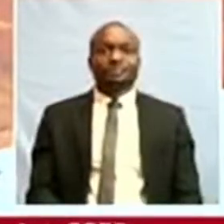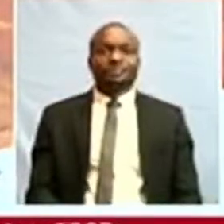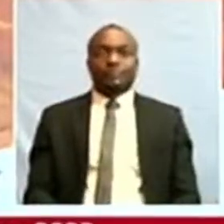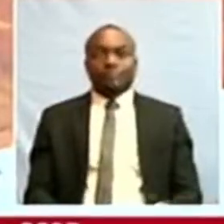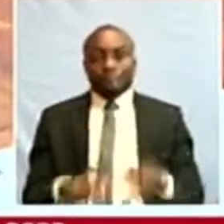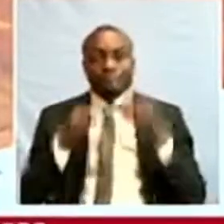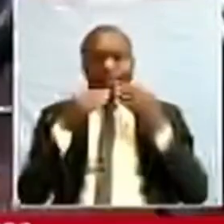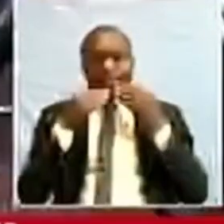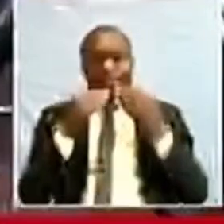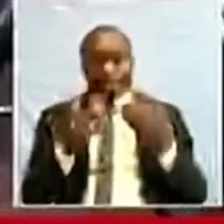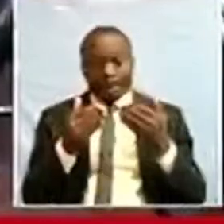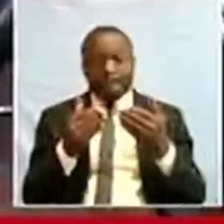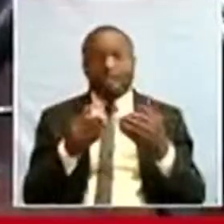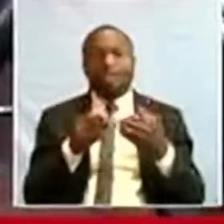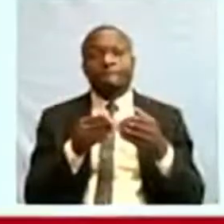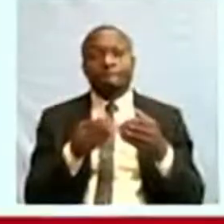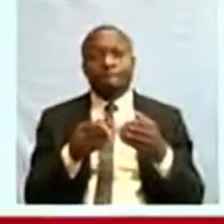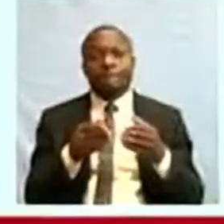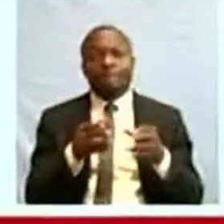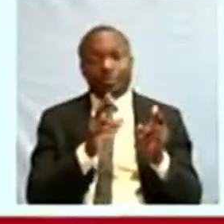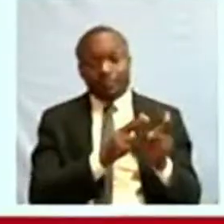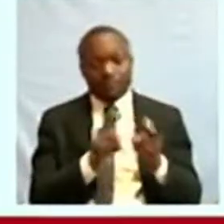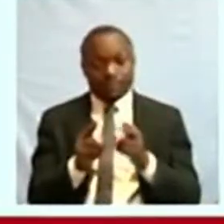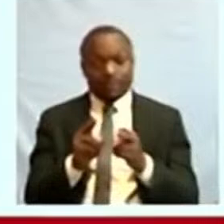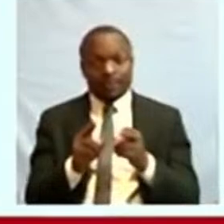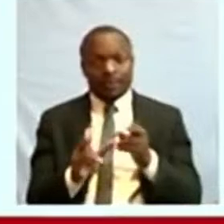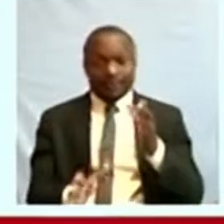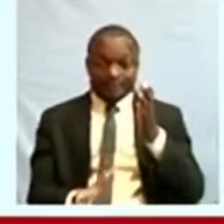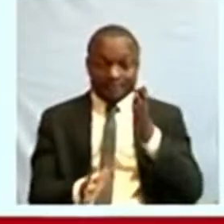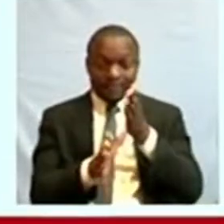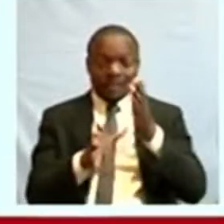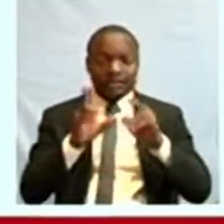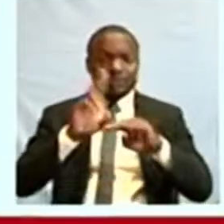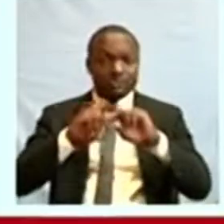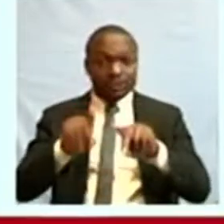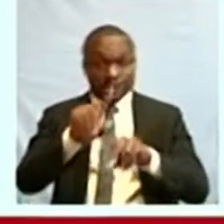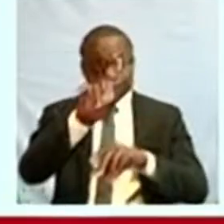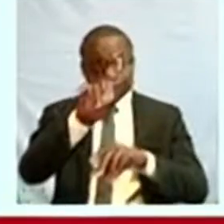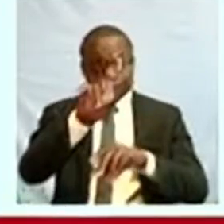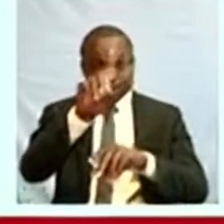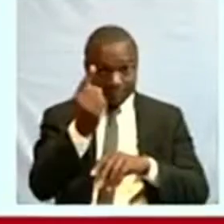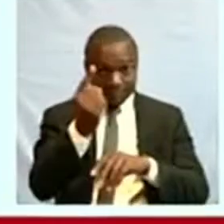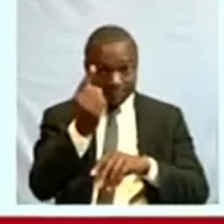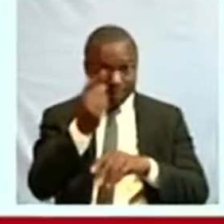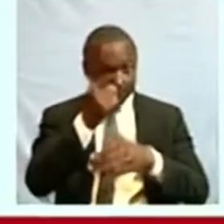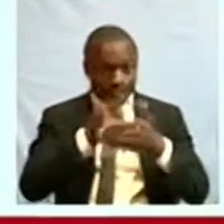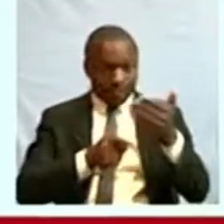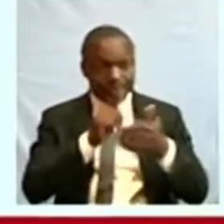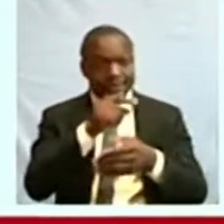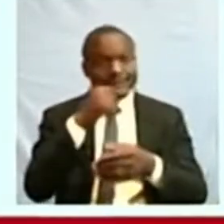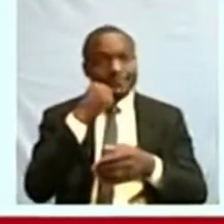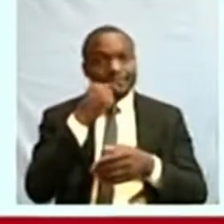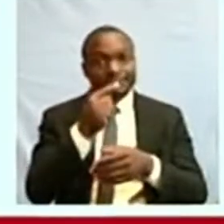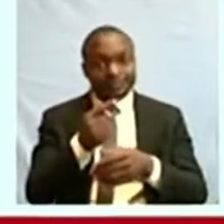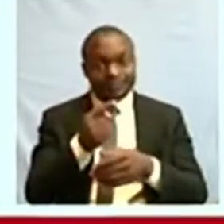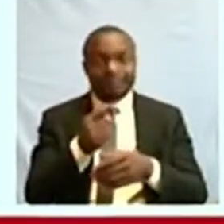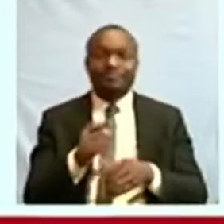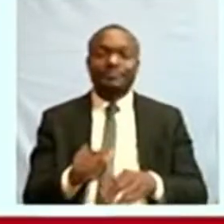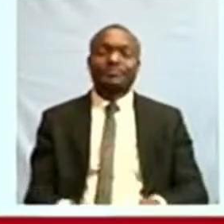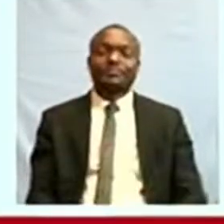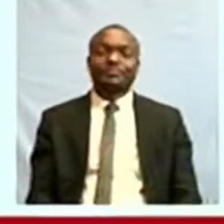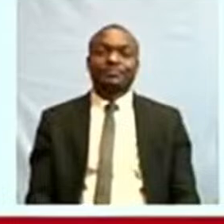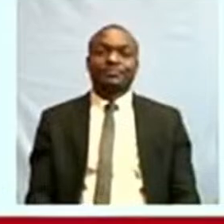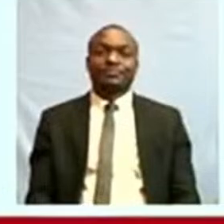Thank you. I'll take the Vice Chair's question first. What she has described, unfortunately, is